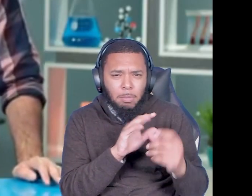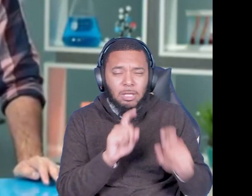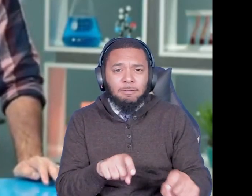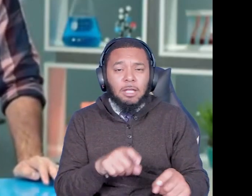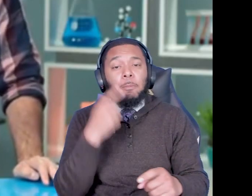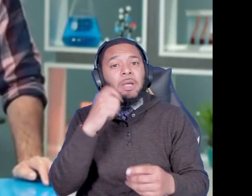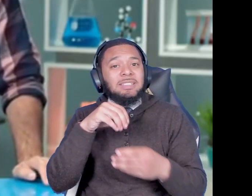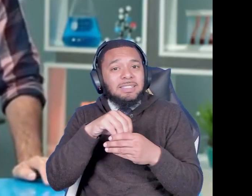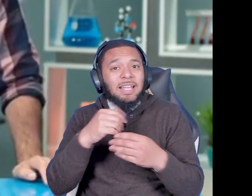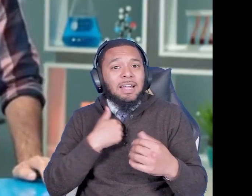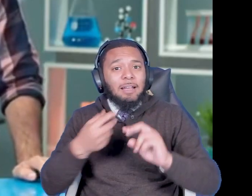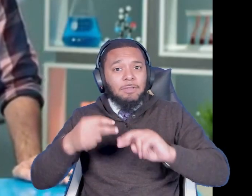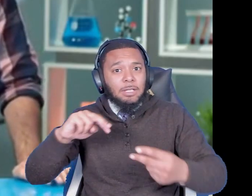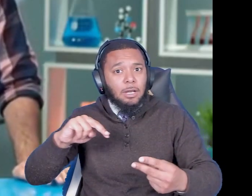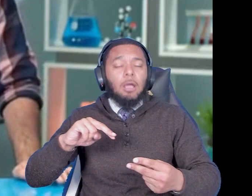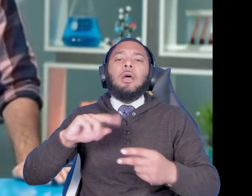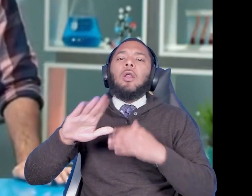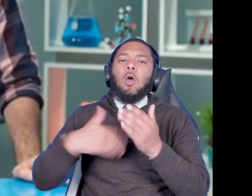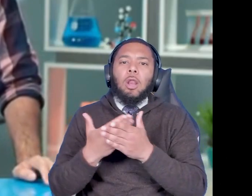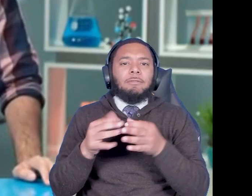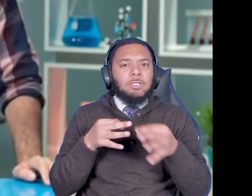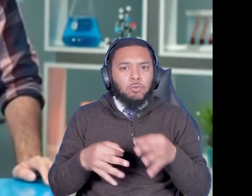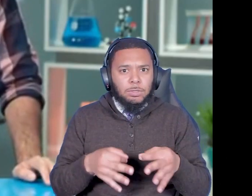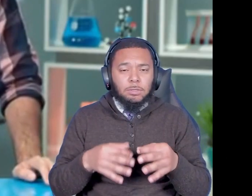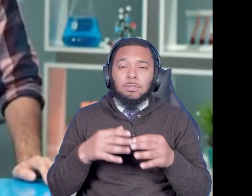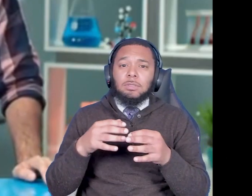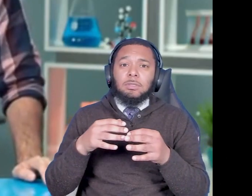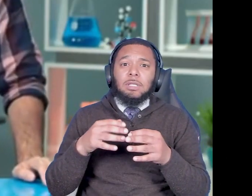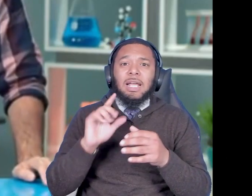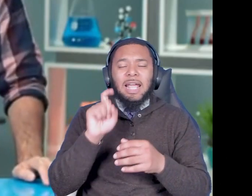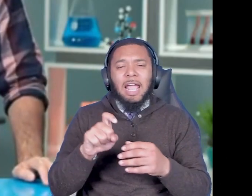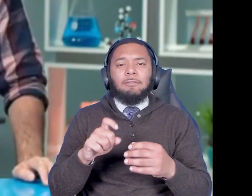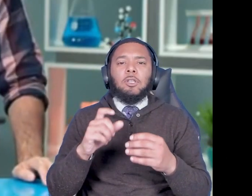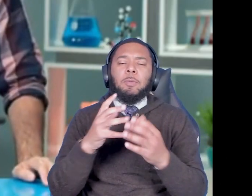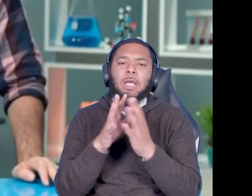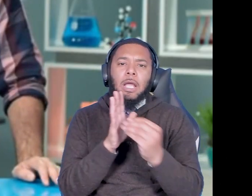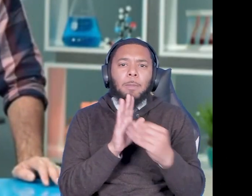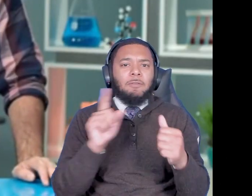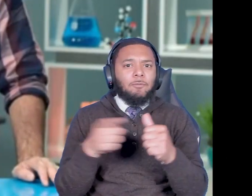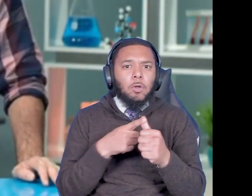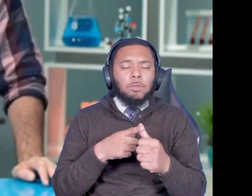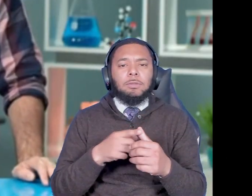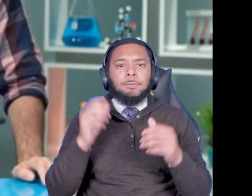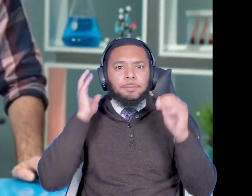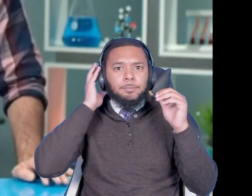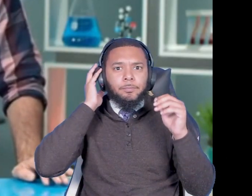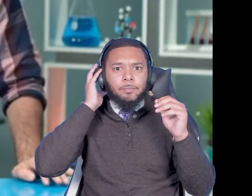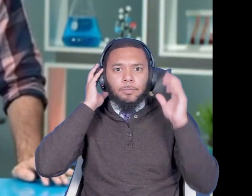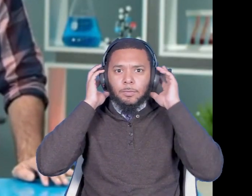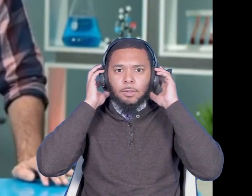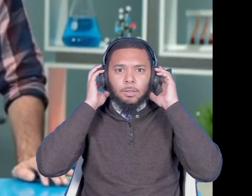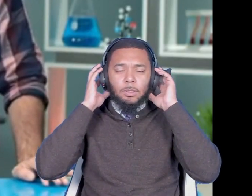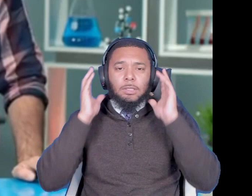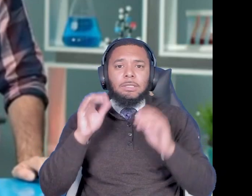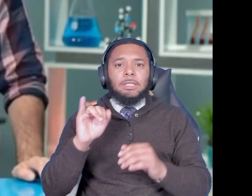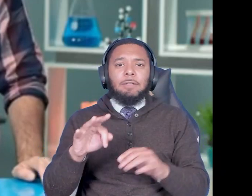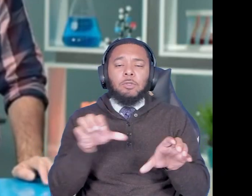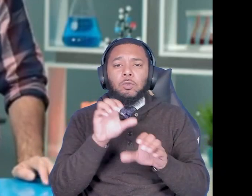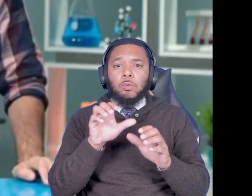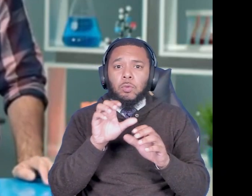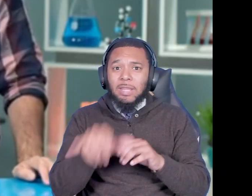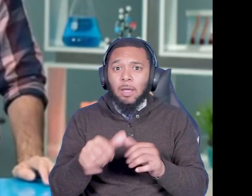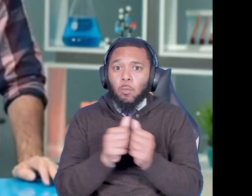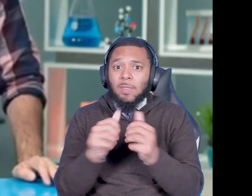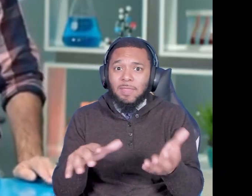instructions, and those instructions must be replicated before we divide the cell in half. If we divide the cell in half without dividing the nucleus